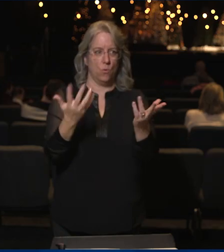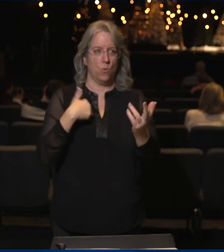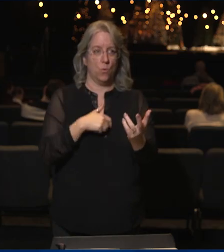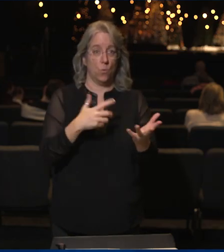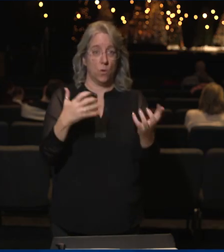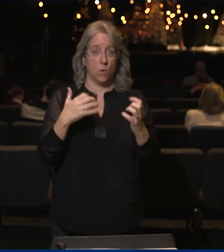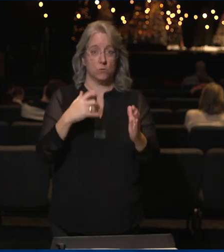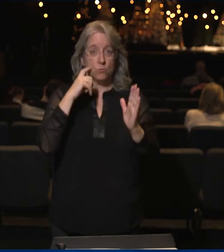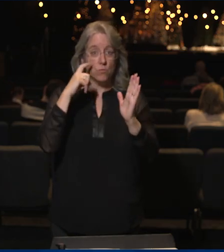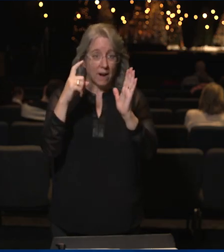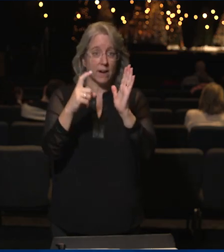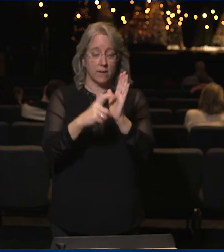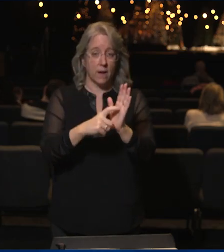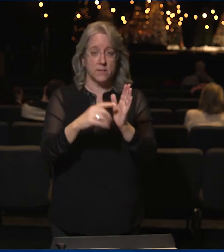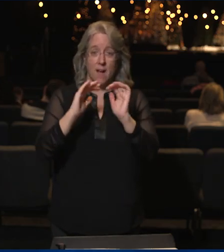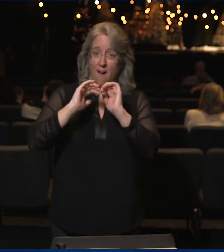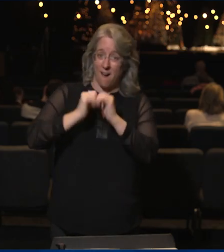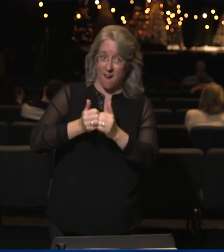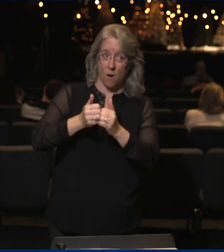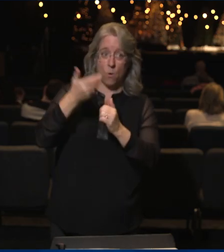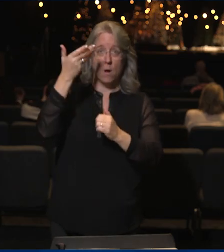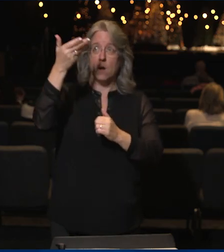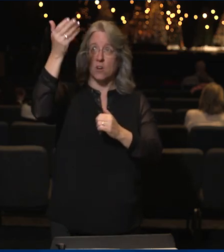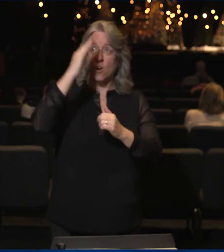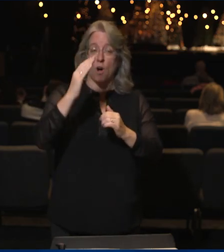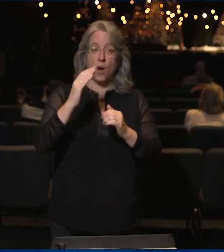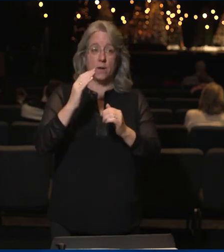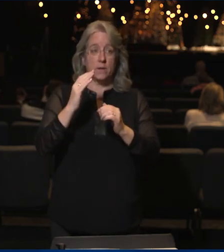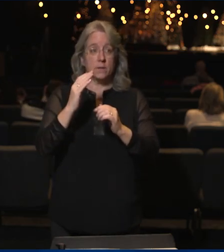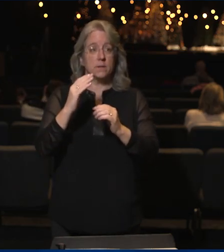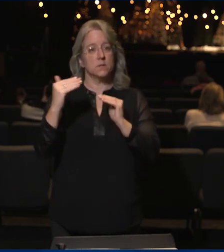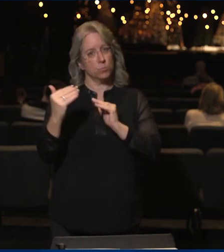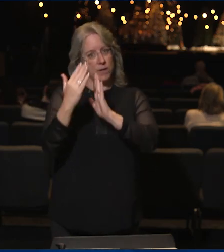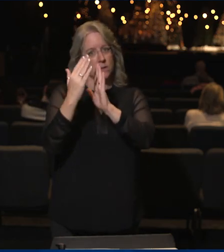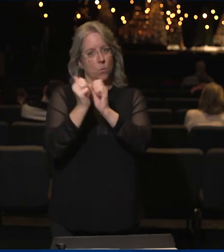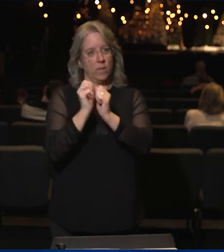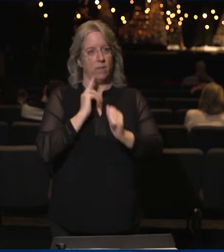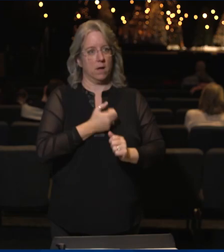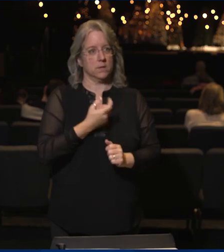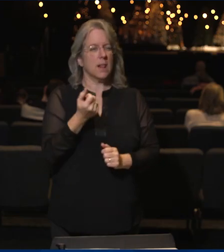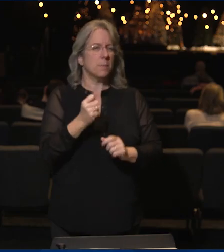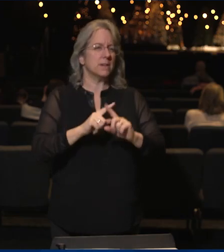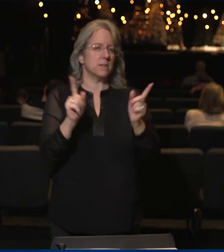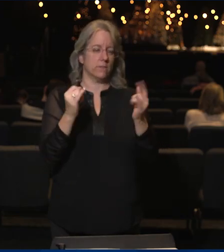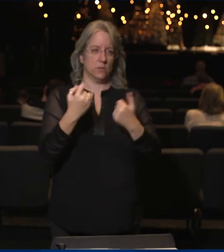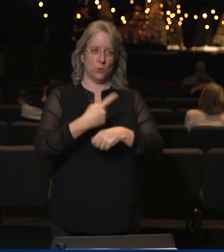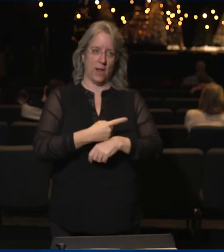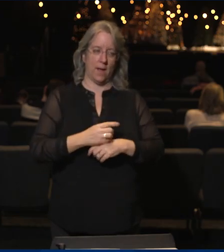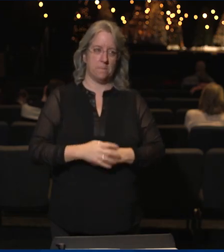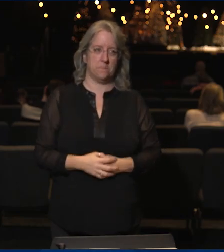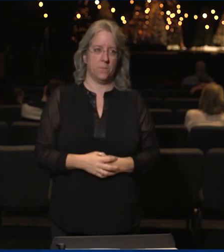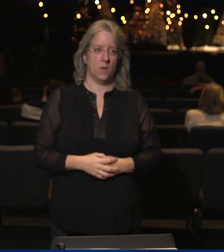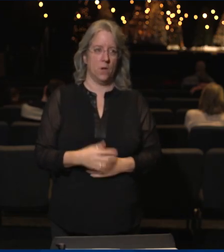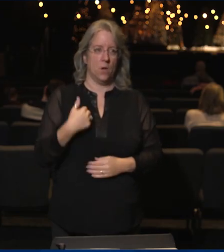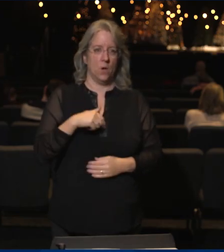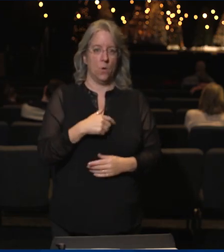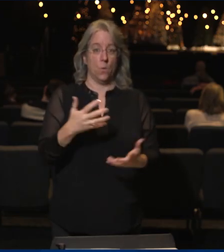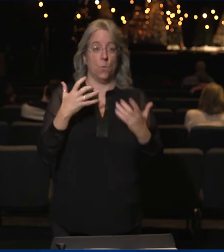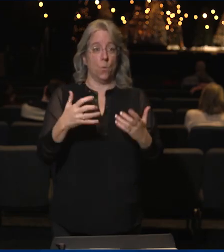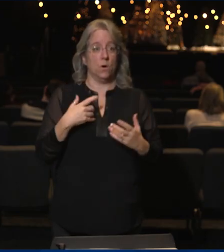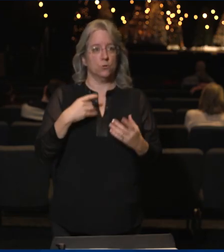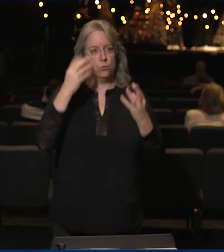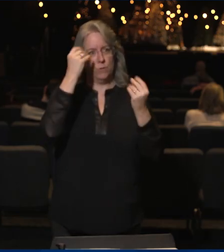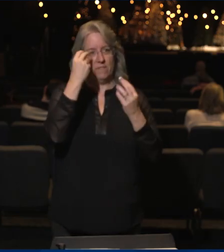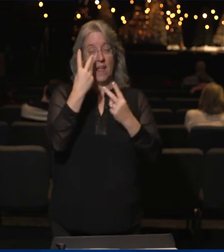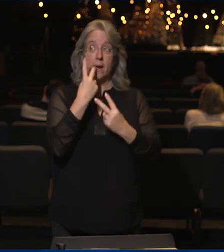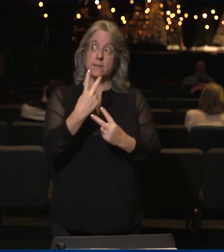God has been present. So we're going to do something a little different today. So we want to reflect on what